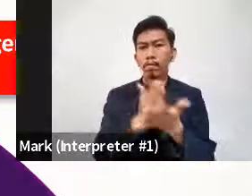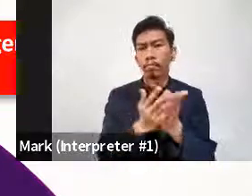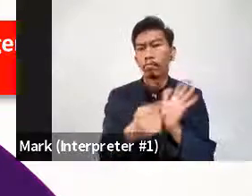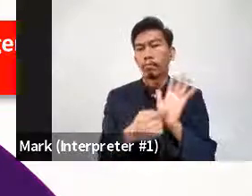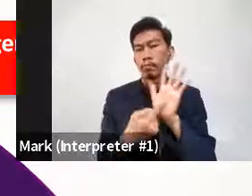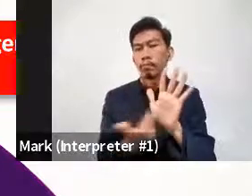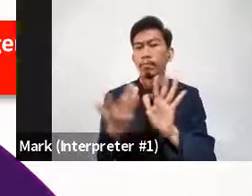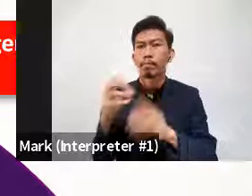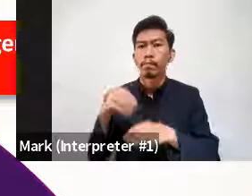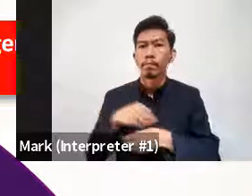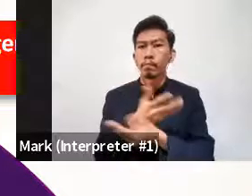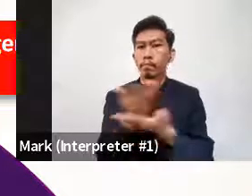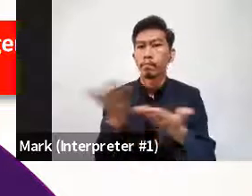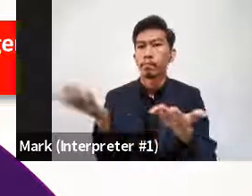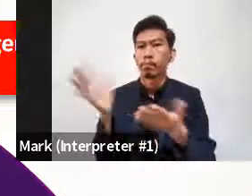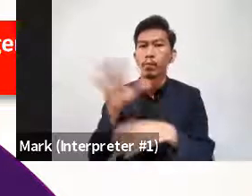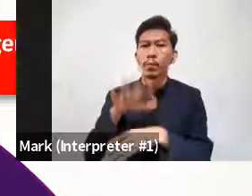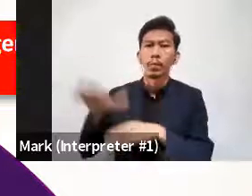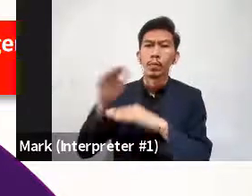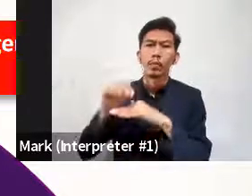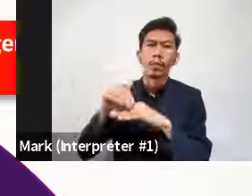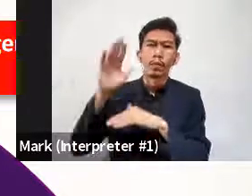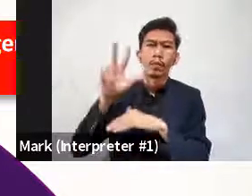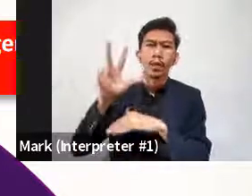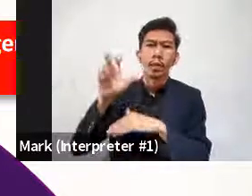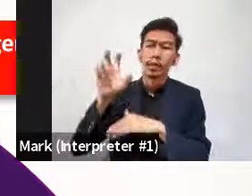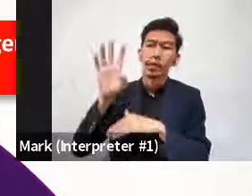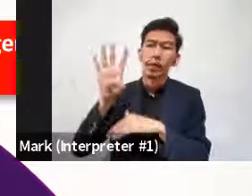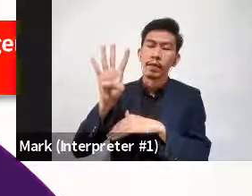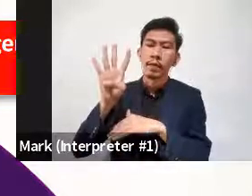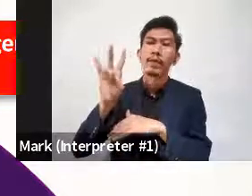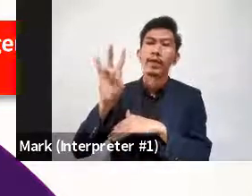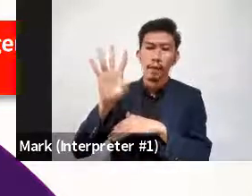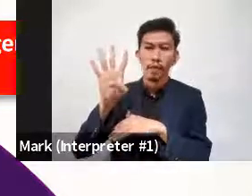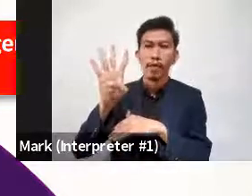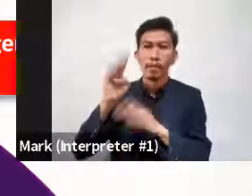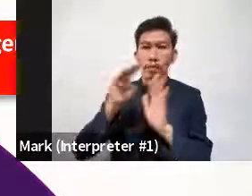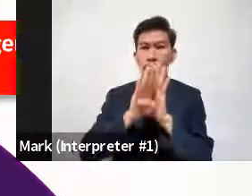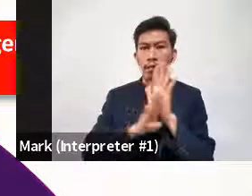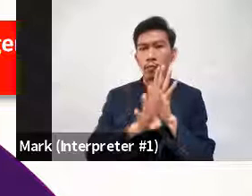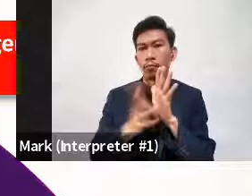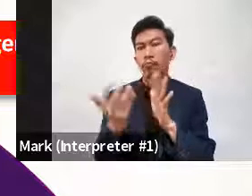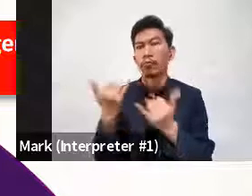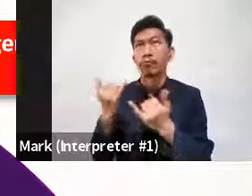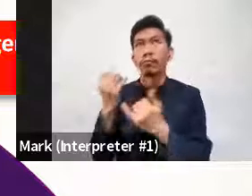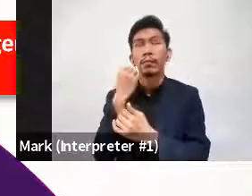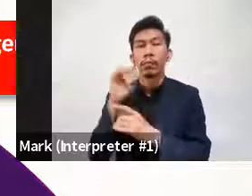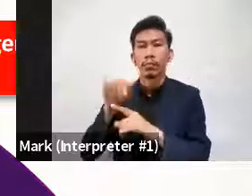released over 374 billion pesos as of June 30.